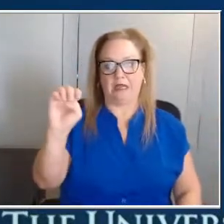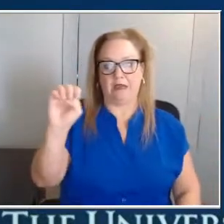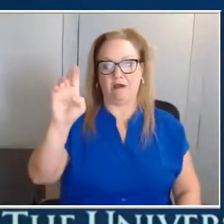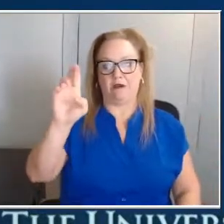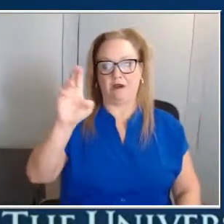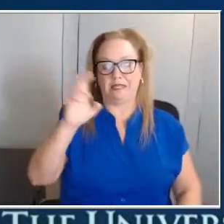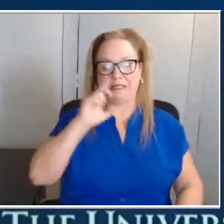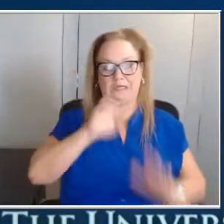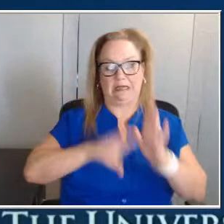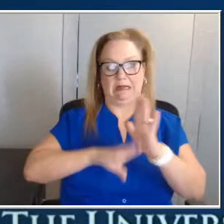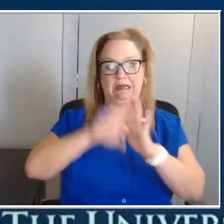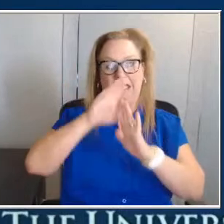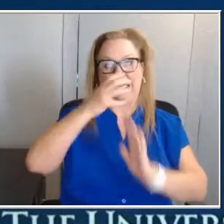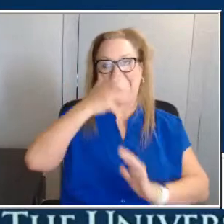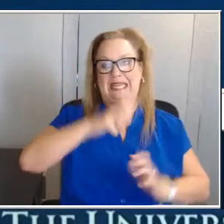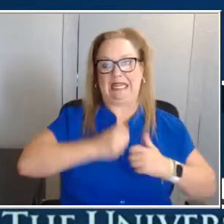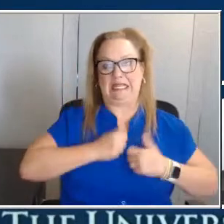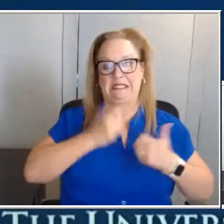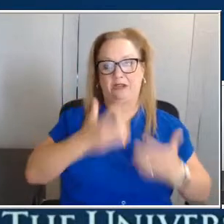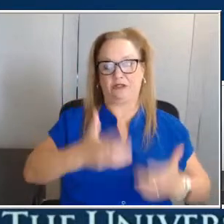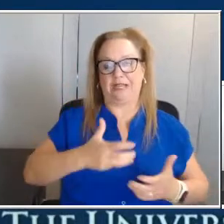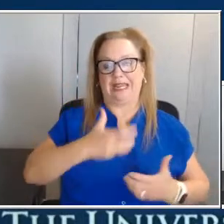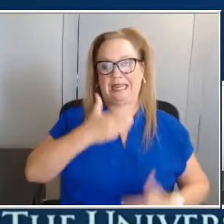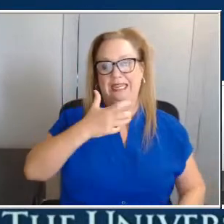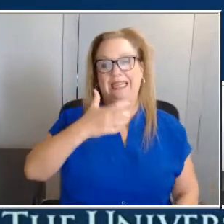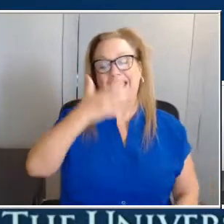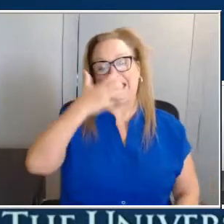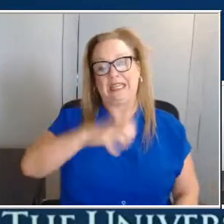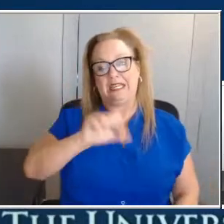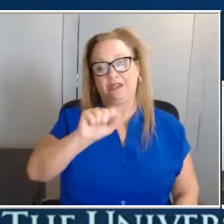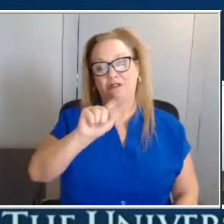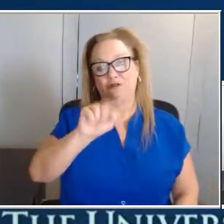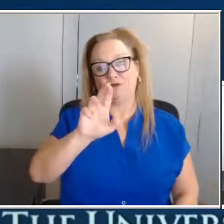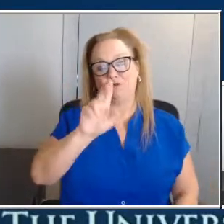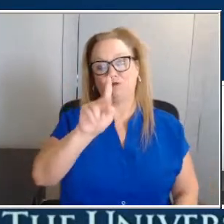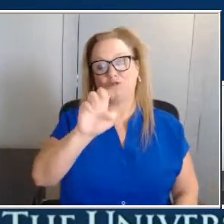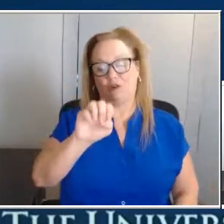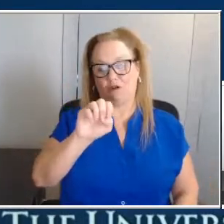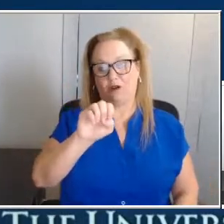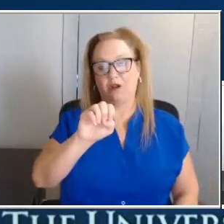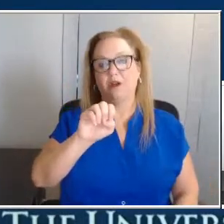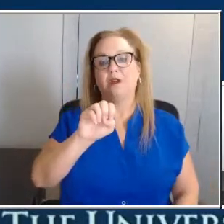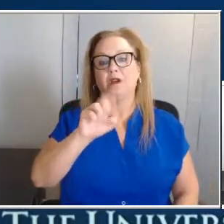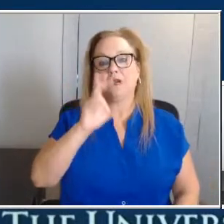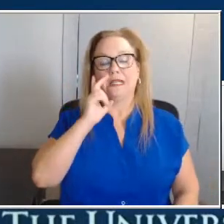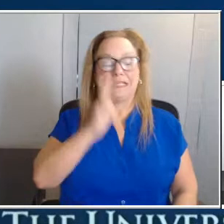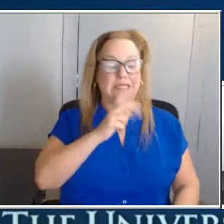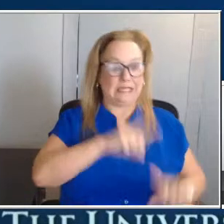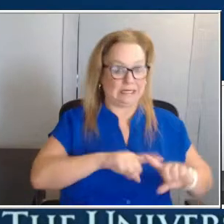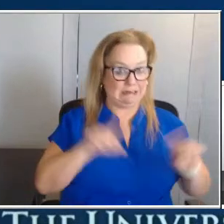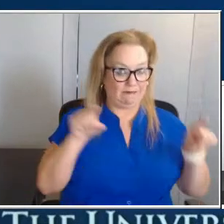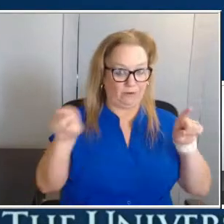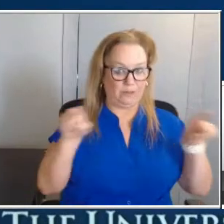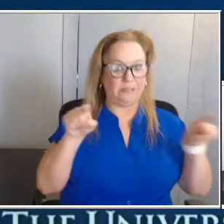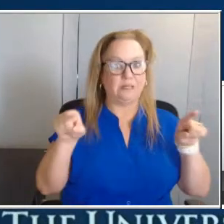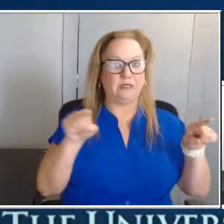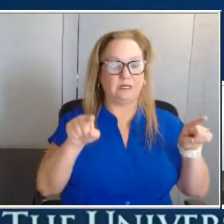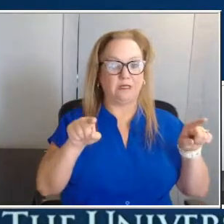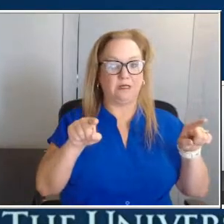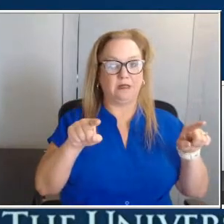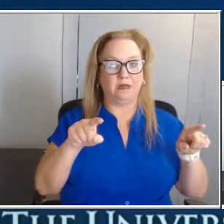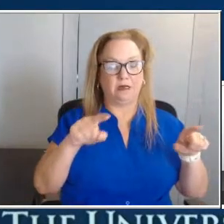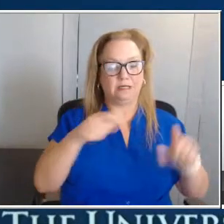heat exhaustion and heat stroke patients. Dr. Brian Beaver told us the key difference between heat exhaustion and heat stroke, it's your mental